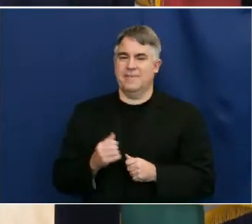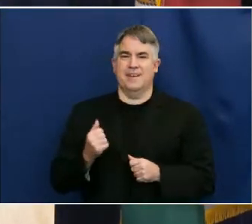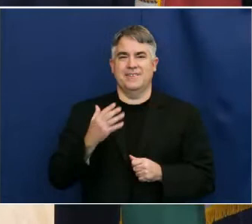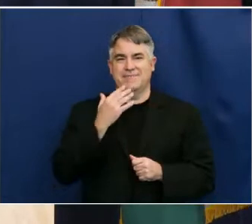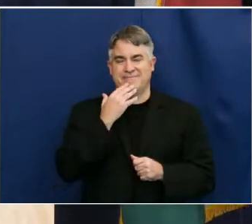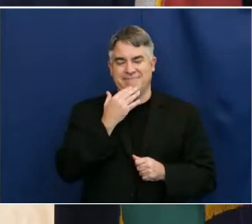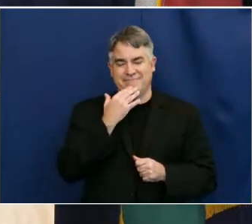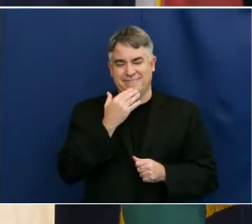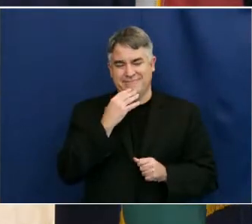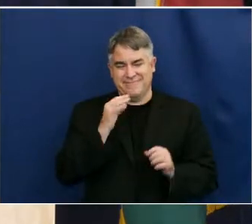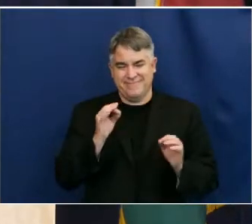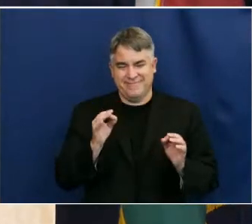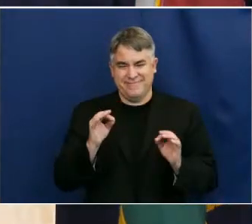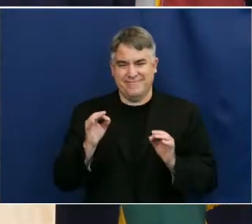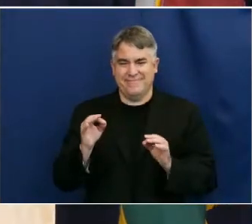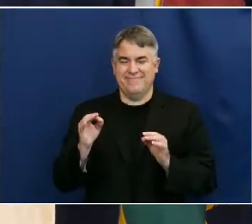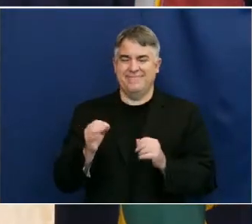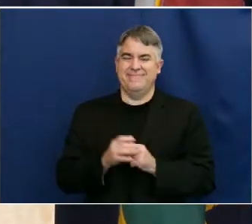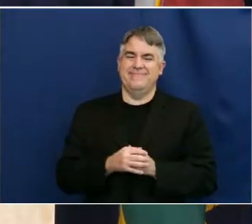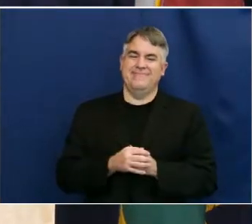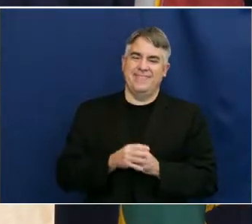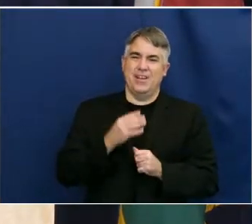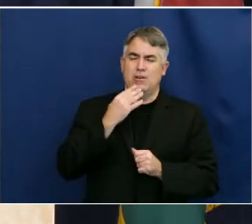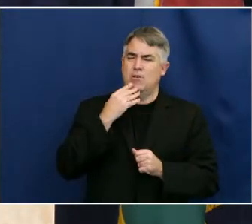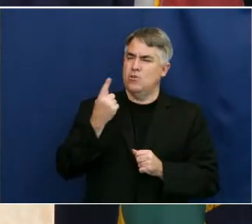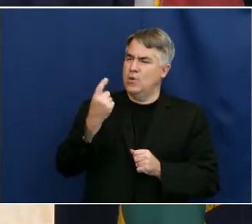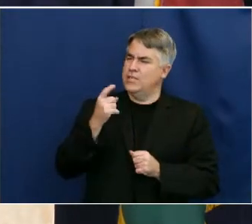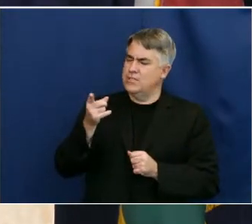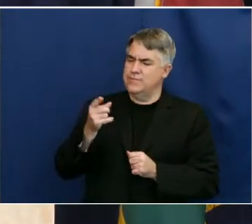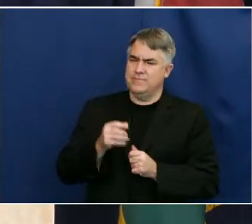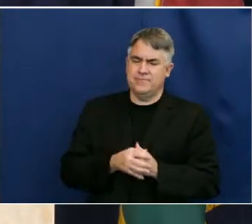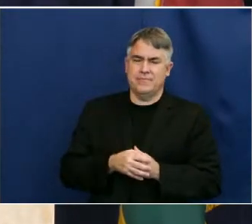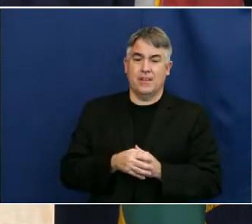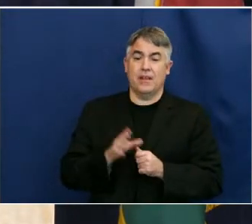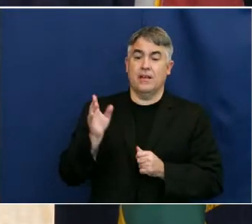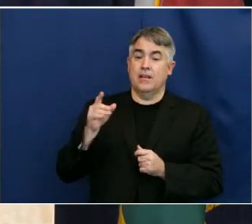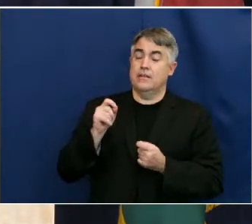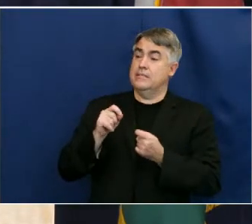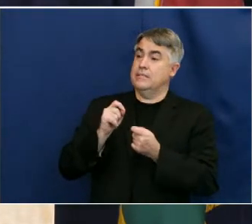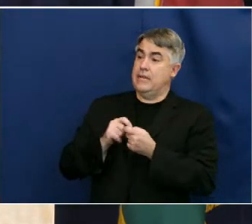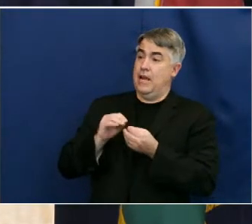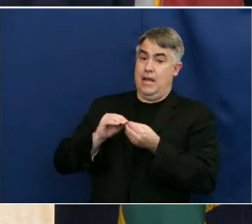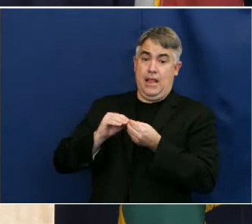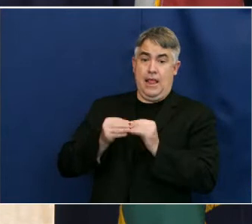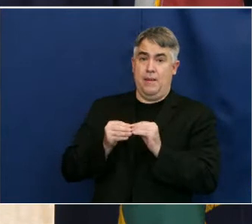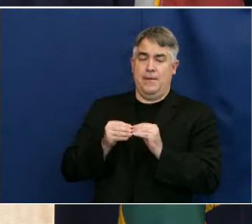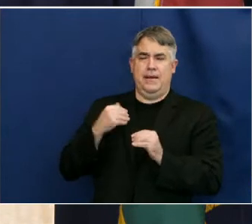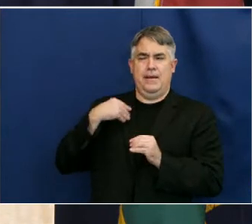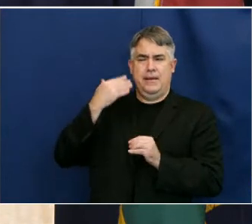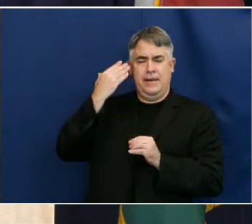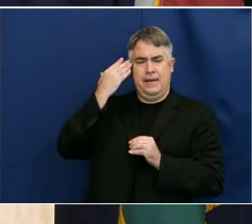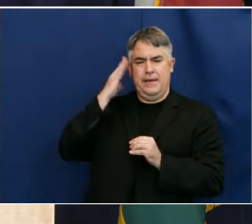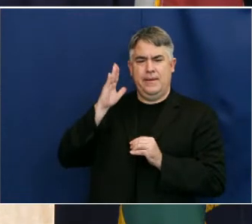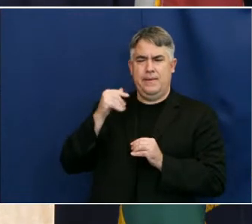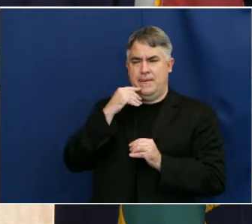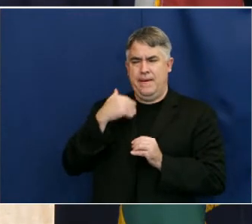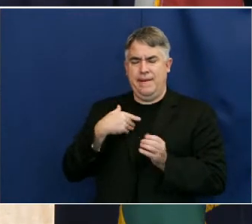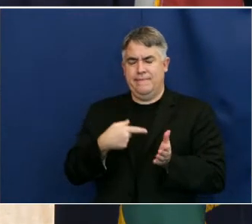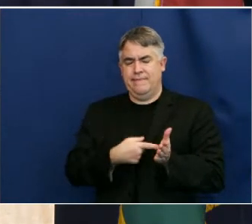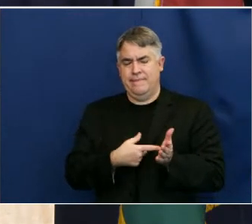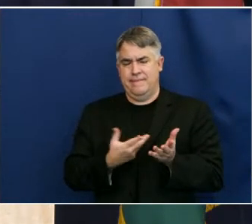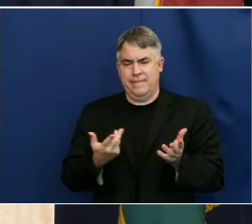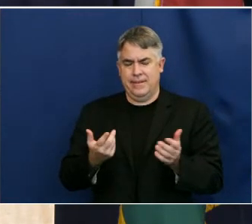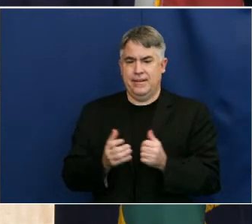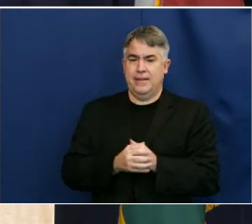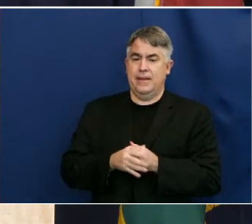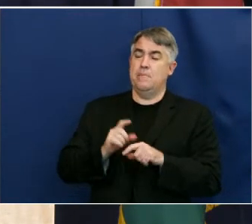Thank you for that question. I don't have the numbers before me, but we consistently